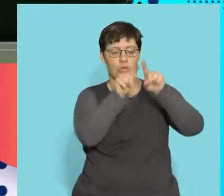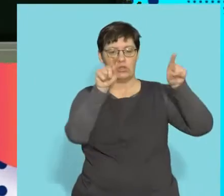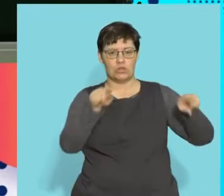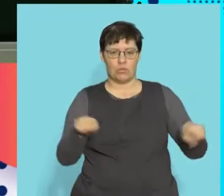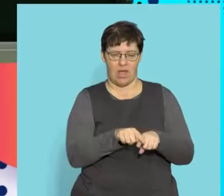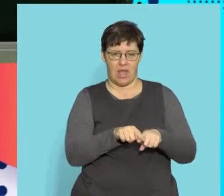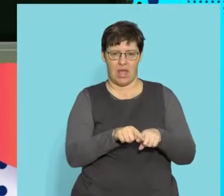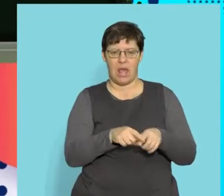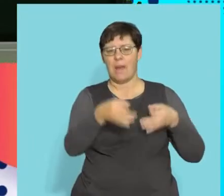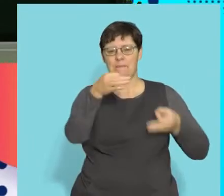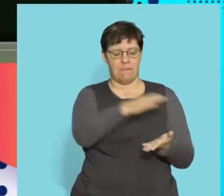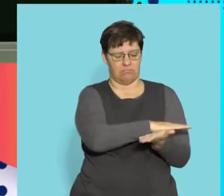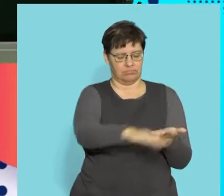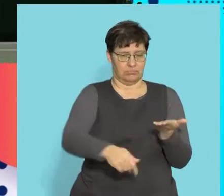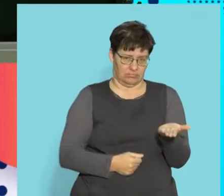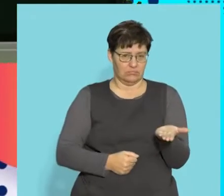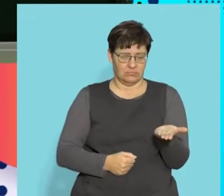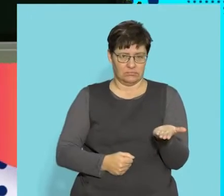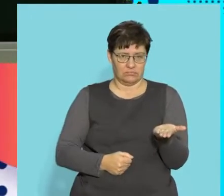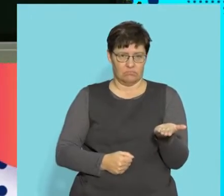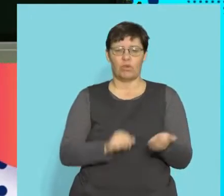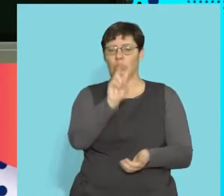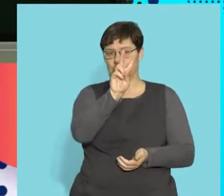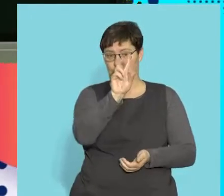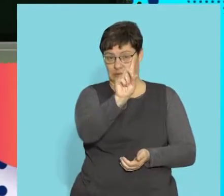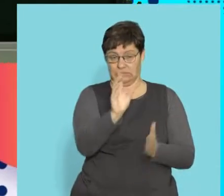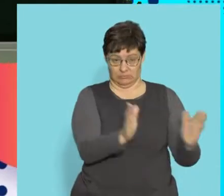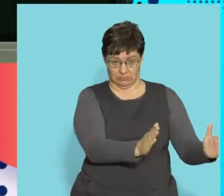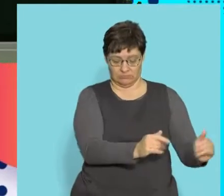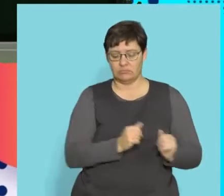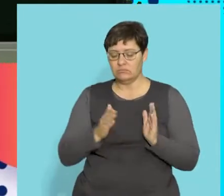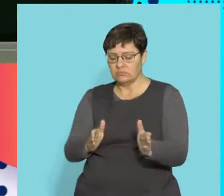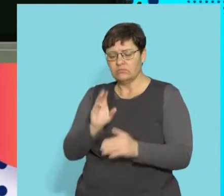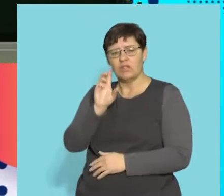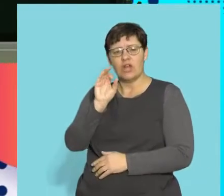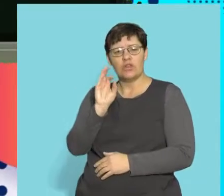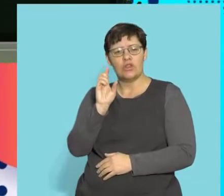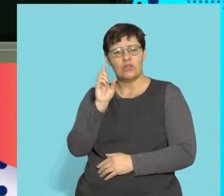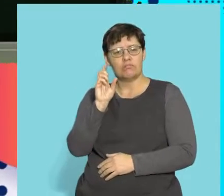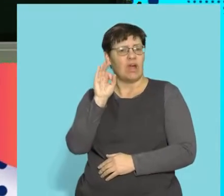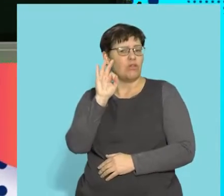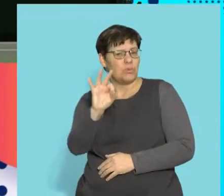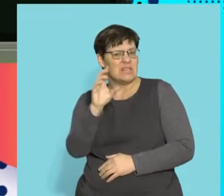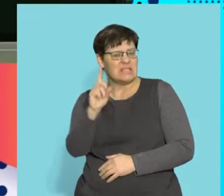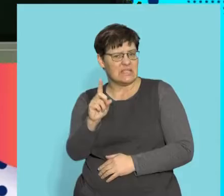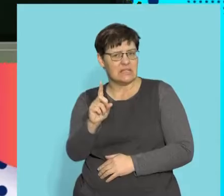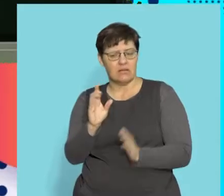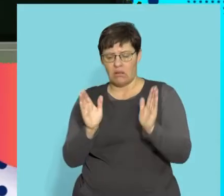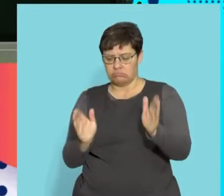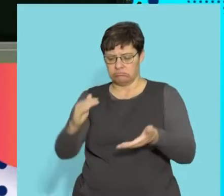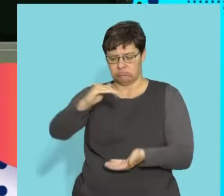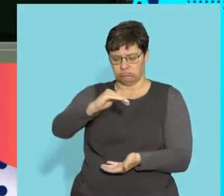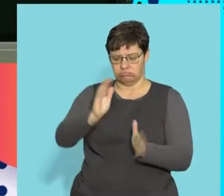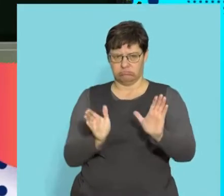flat piece of paper. That is two-dimensional. Three-dimensional shapes are essentially shapes that I could hold. So it could